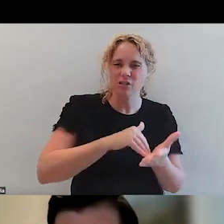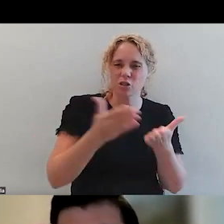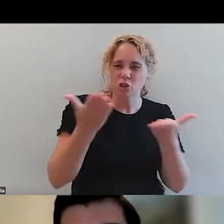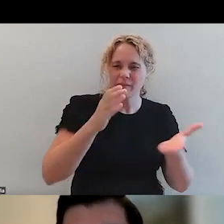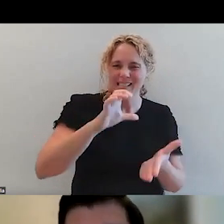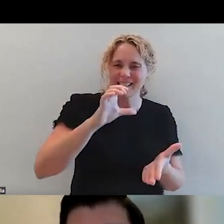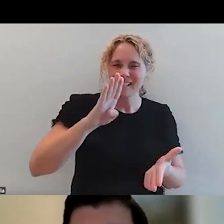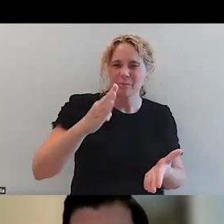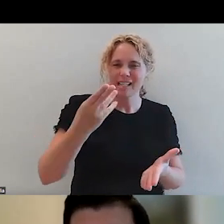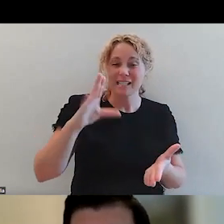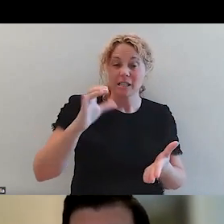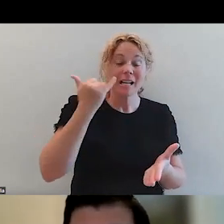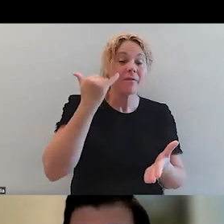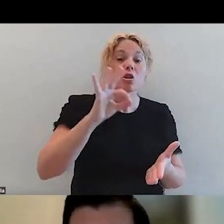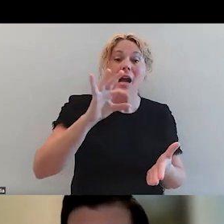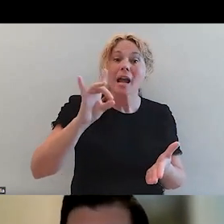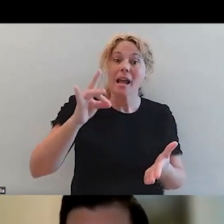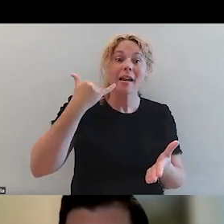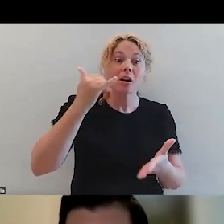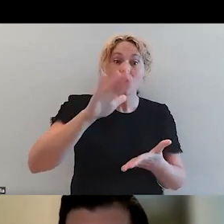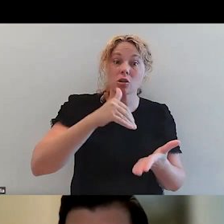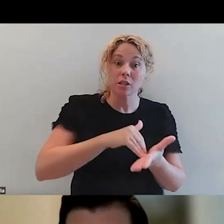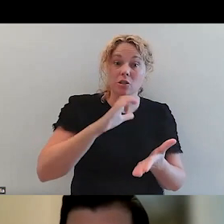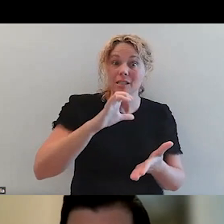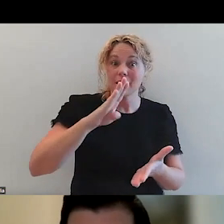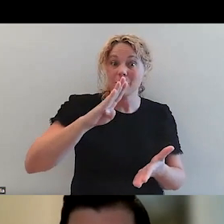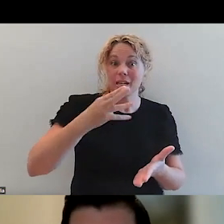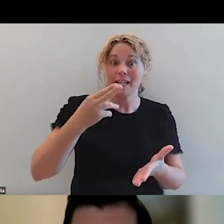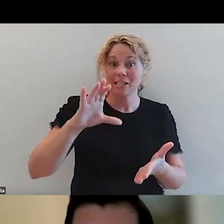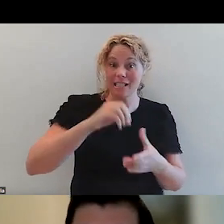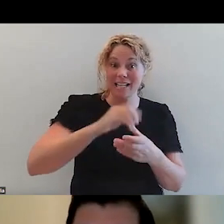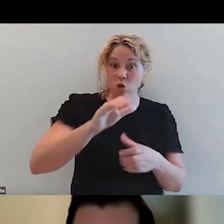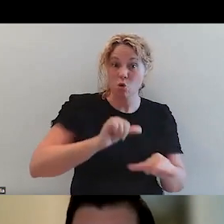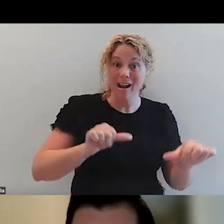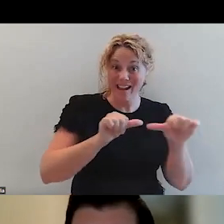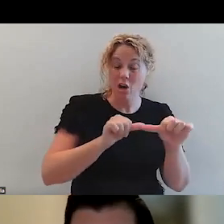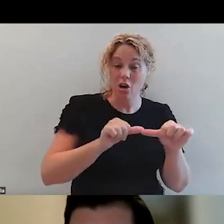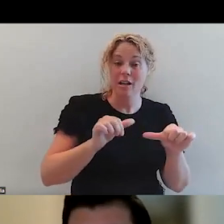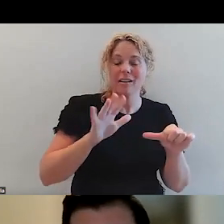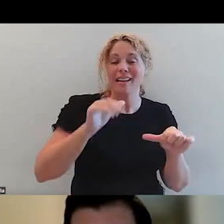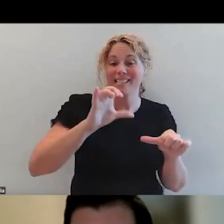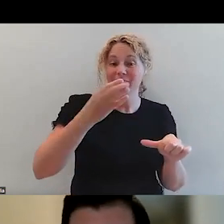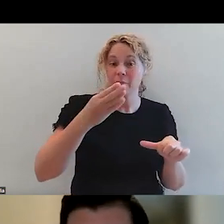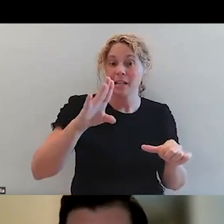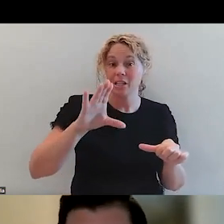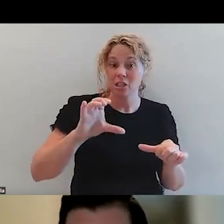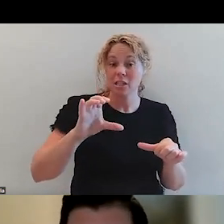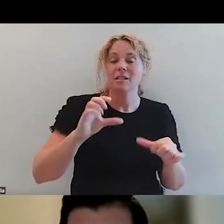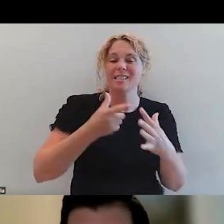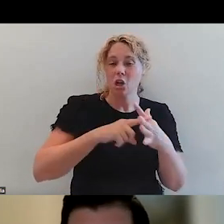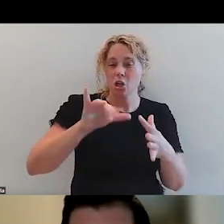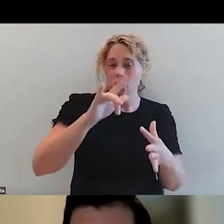So if you are a 988 call center and there is a CCBHC in your area, that CCBHC starting on July 1st